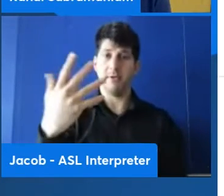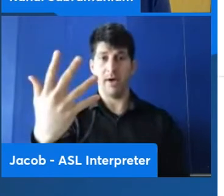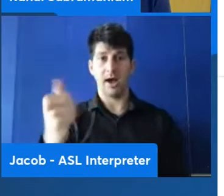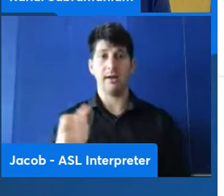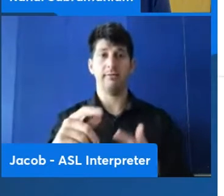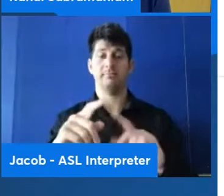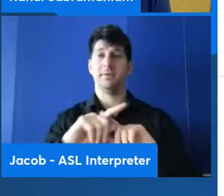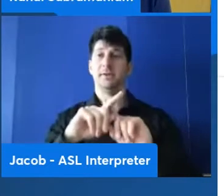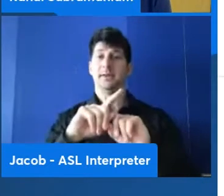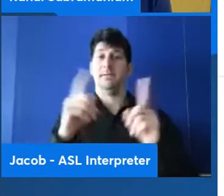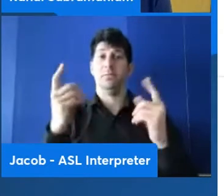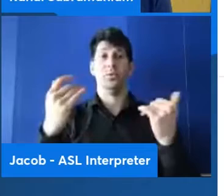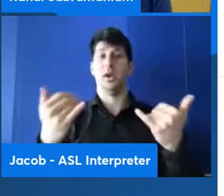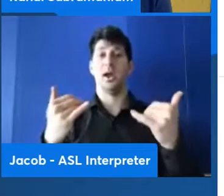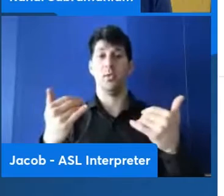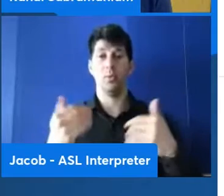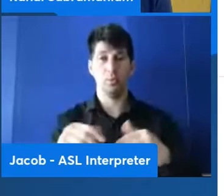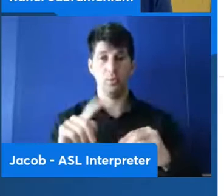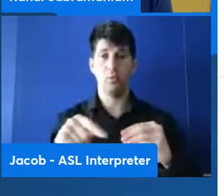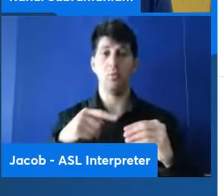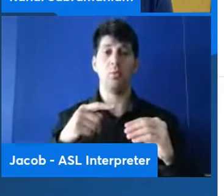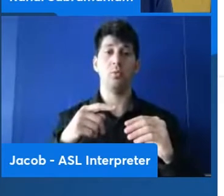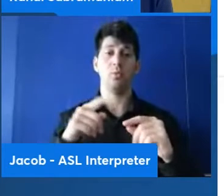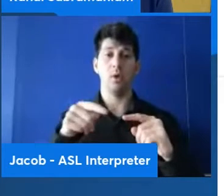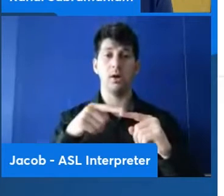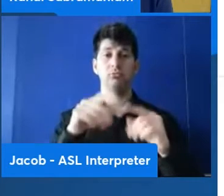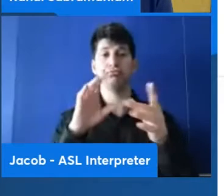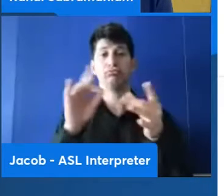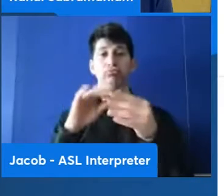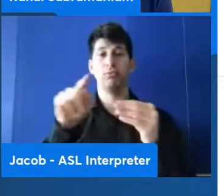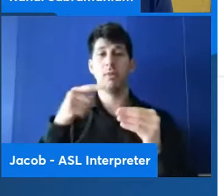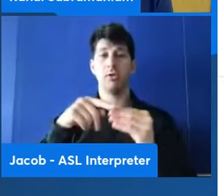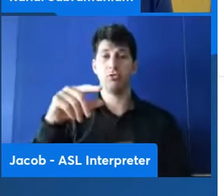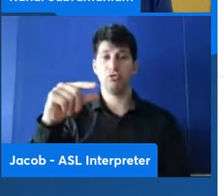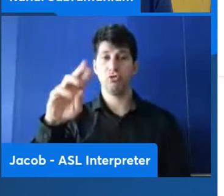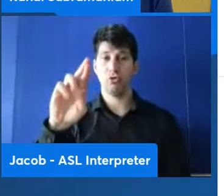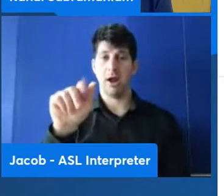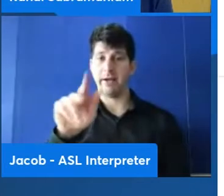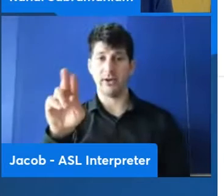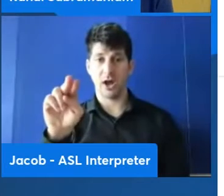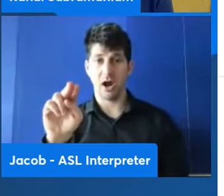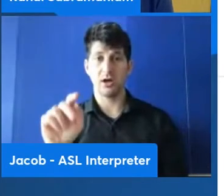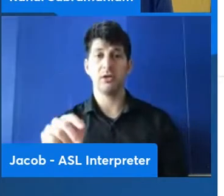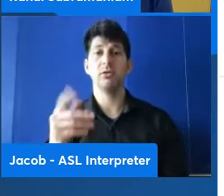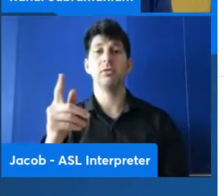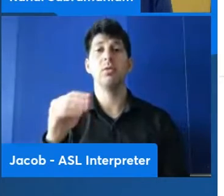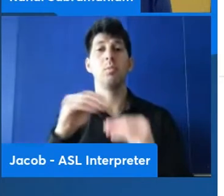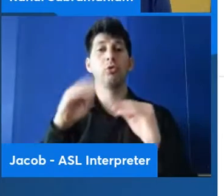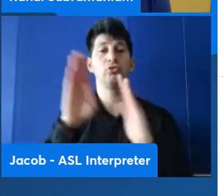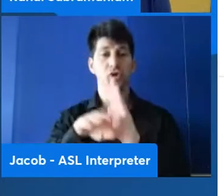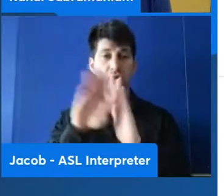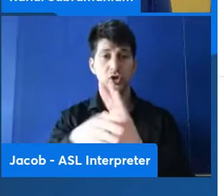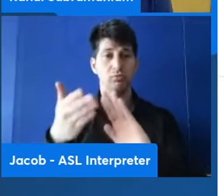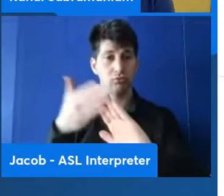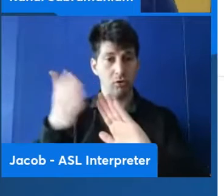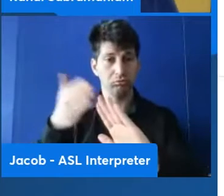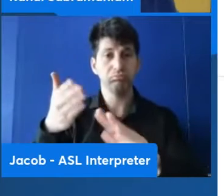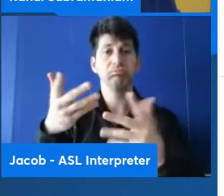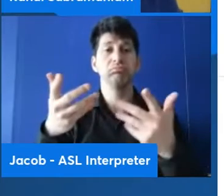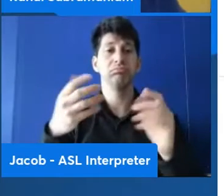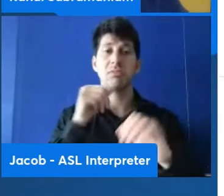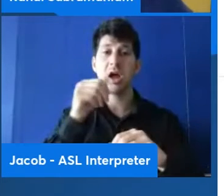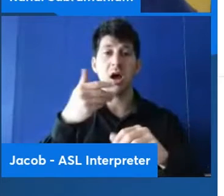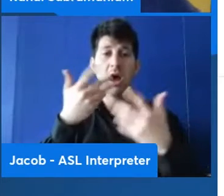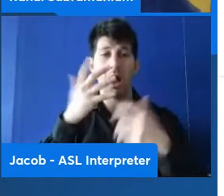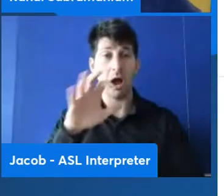than we're talking about when we're talking about the Gravitons. So the Gravitons are cheaper to run. They're not hot. Should